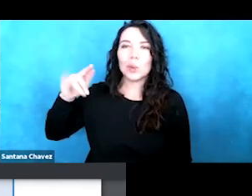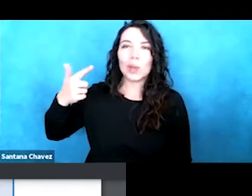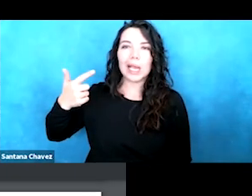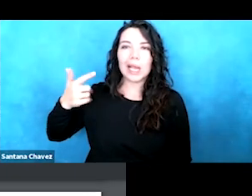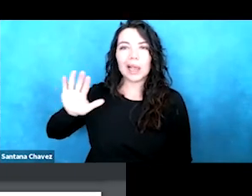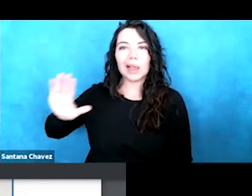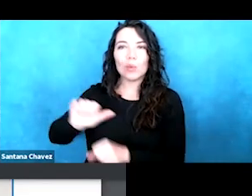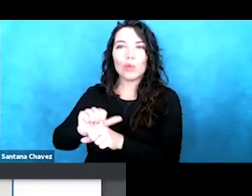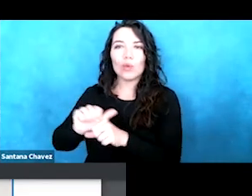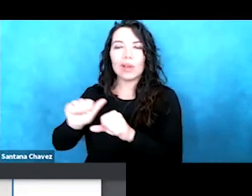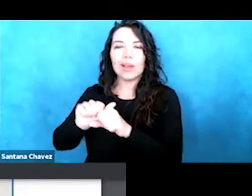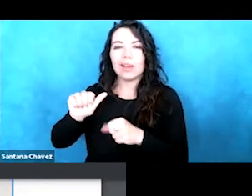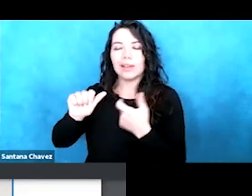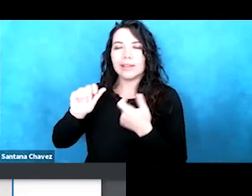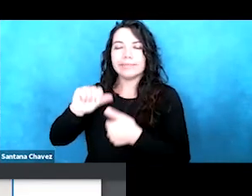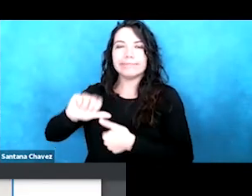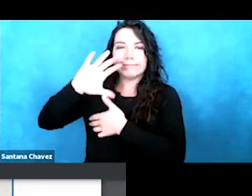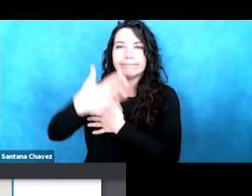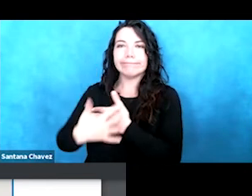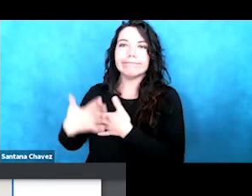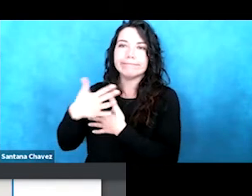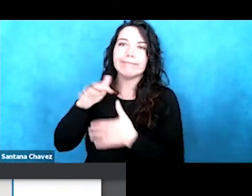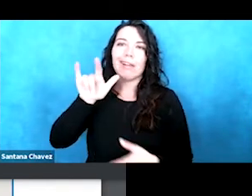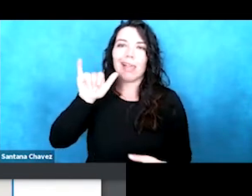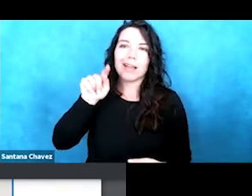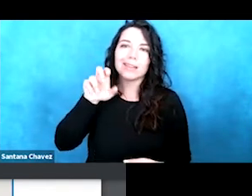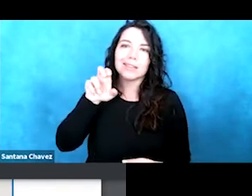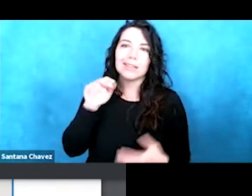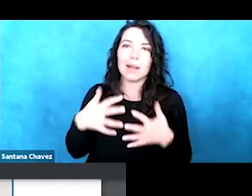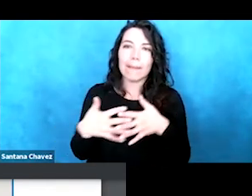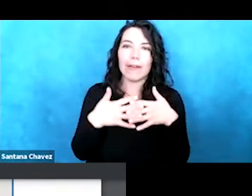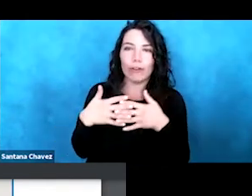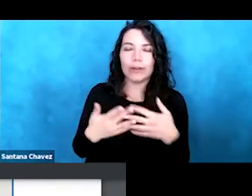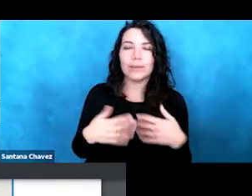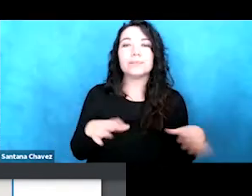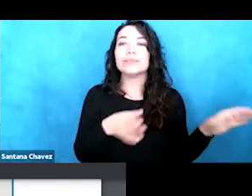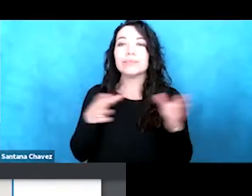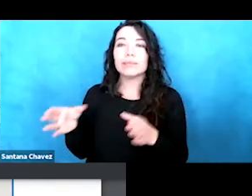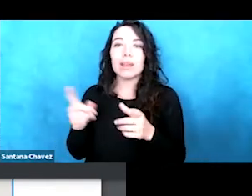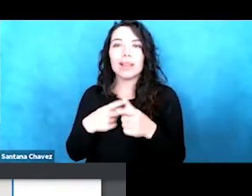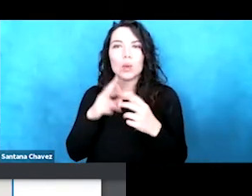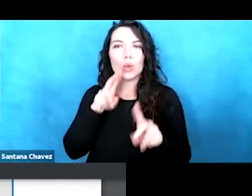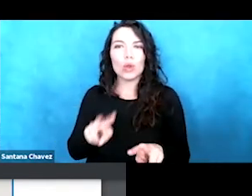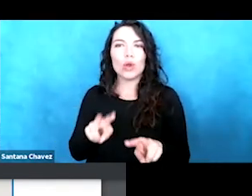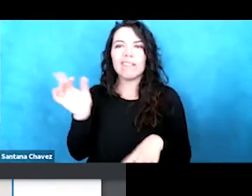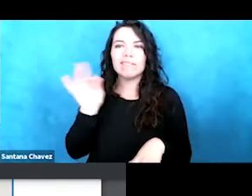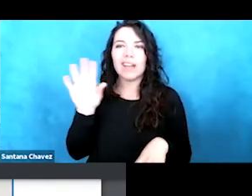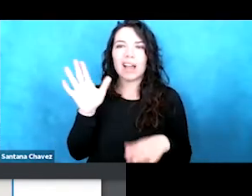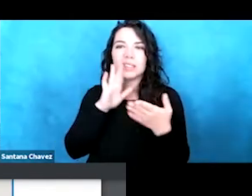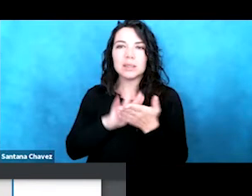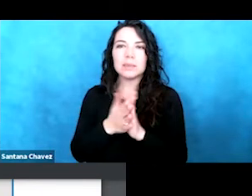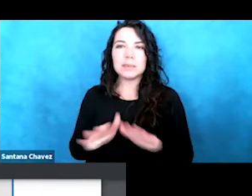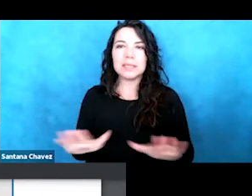If we go to the violence prevention, peace and security, this looks at offering